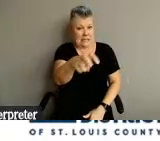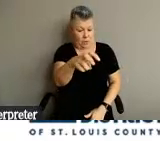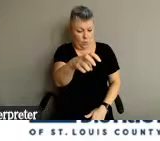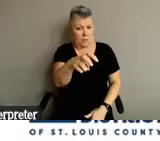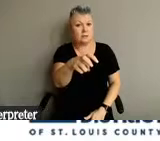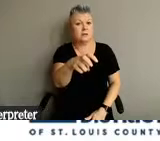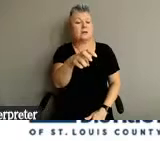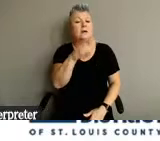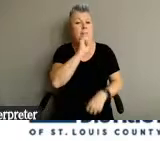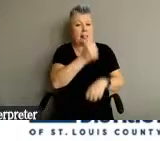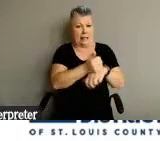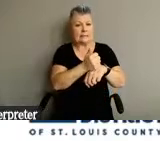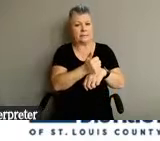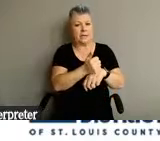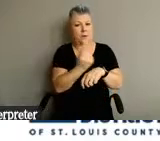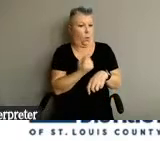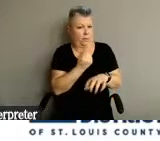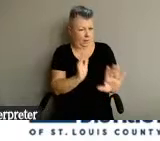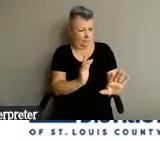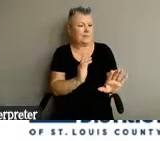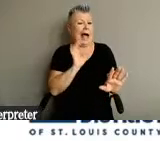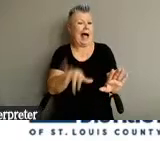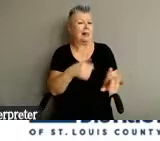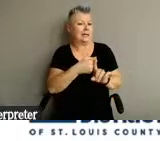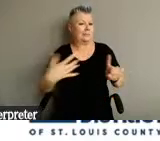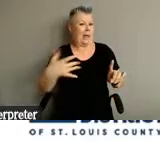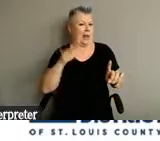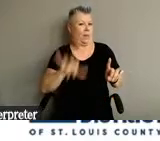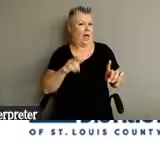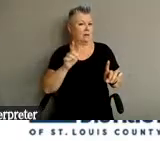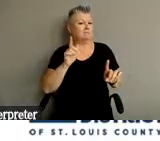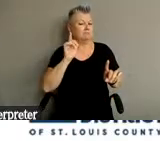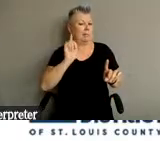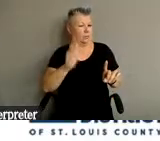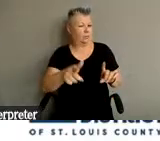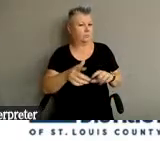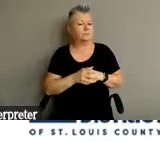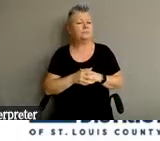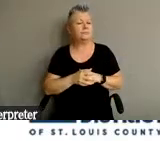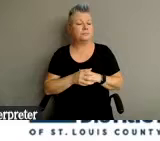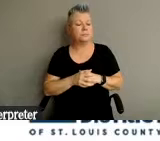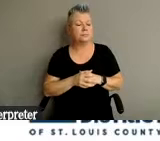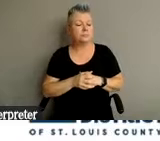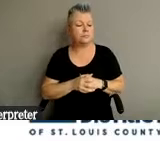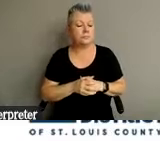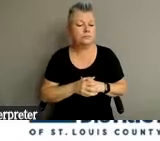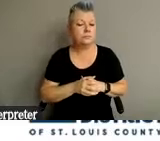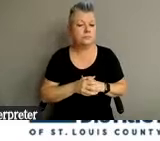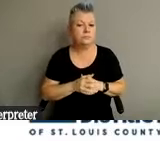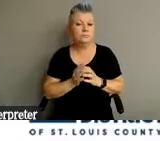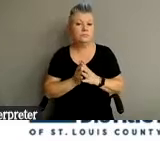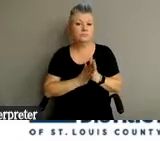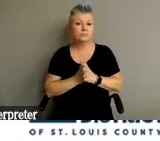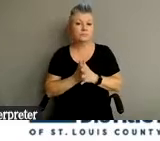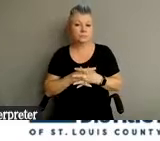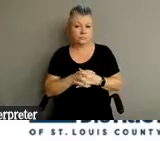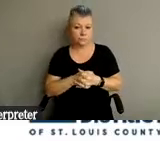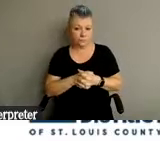level placement only. And we'll talk a little bit more about itinerant level placement later in this presentation.